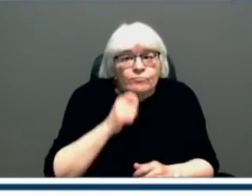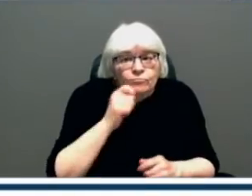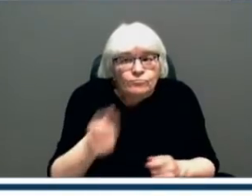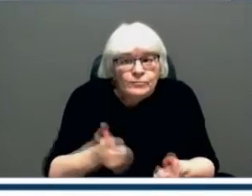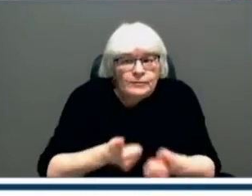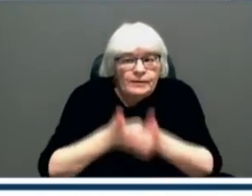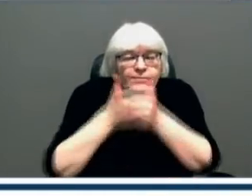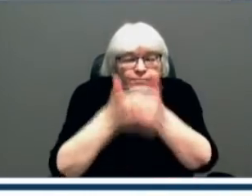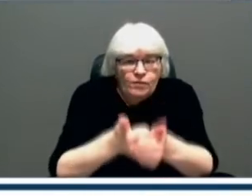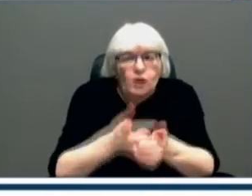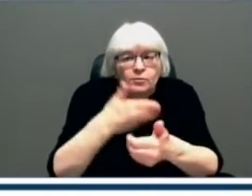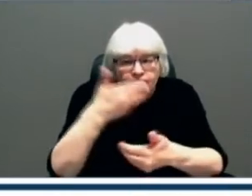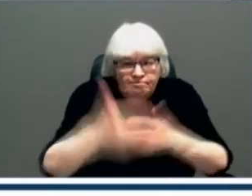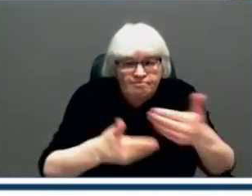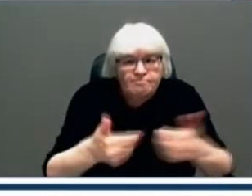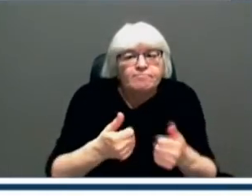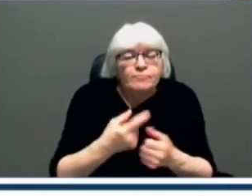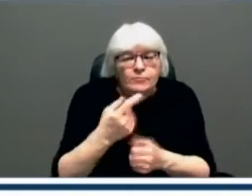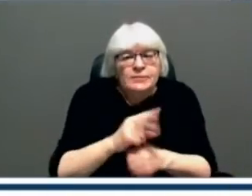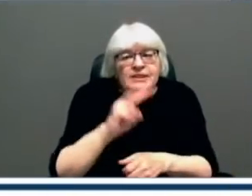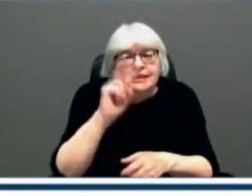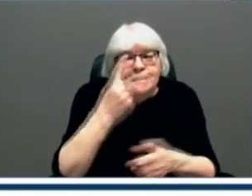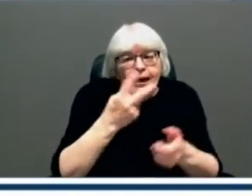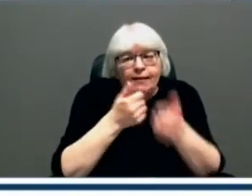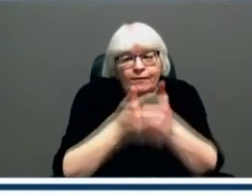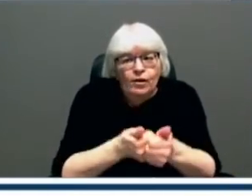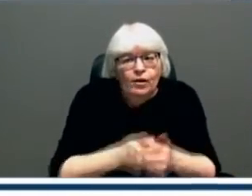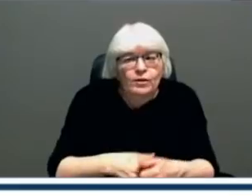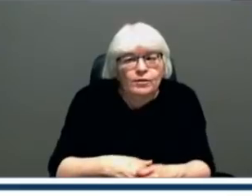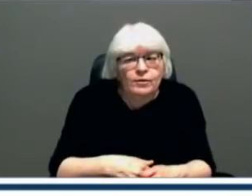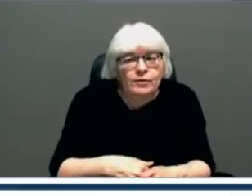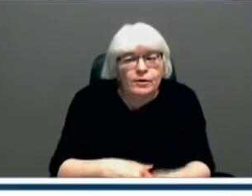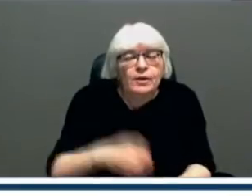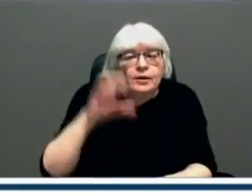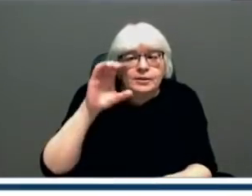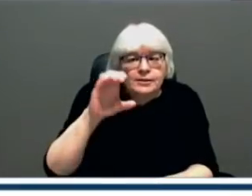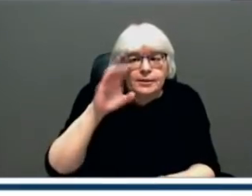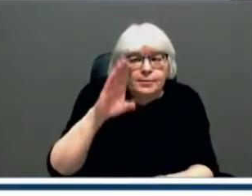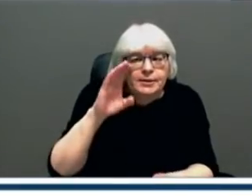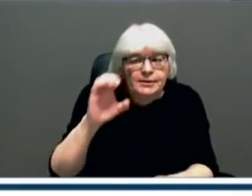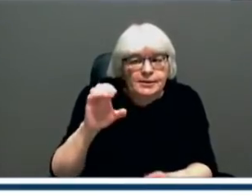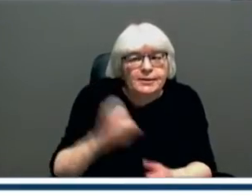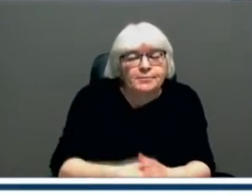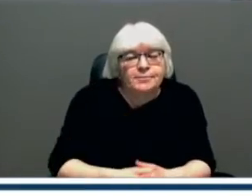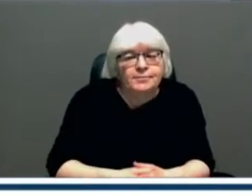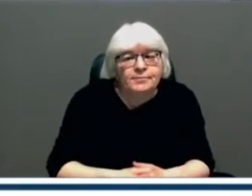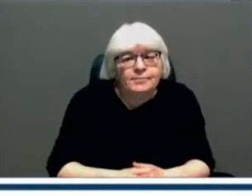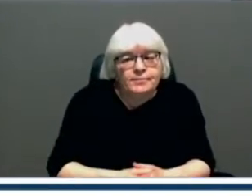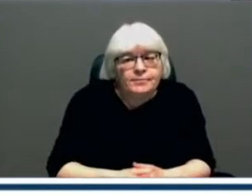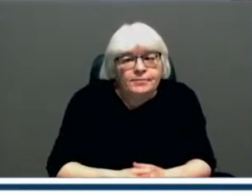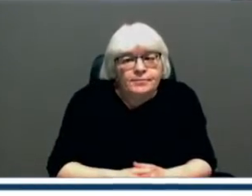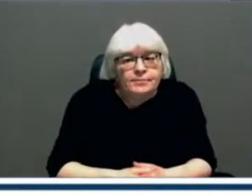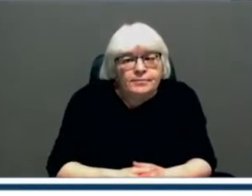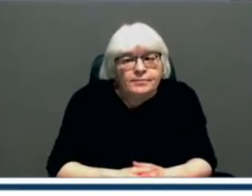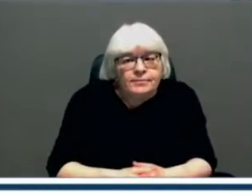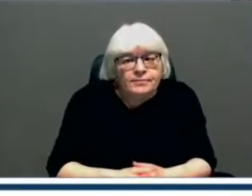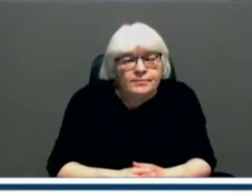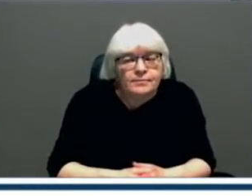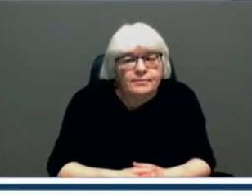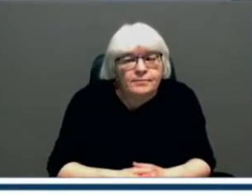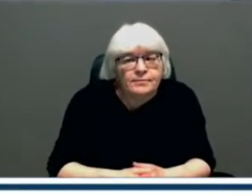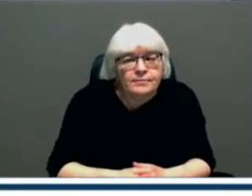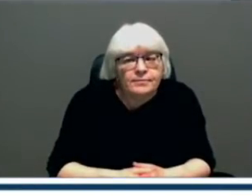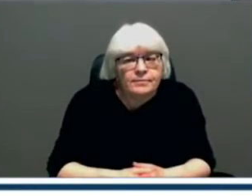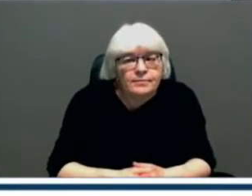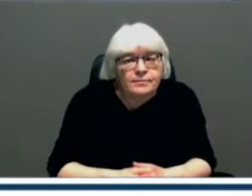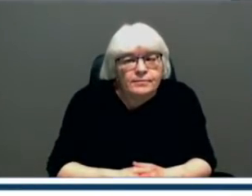starting with Blair Rhodes from CBC. Go ahead, Blair. Hi, Dr. Strang. I have a question for you. We've